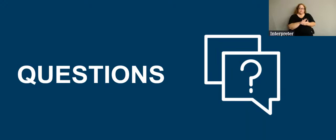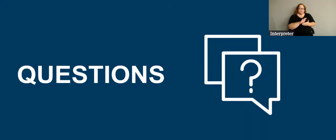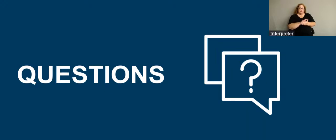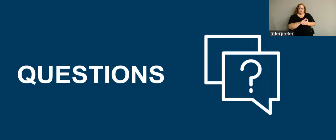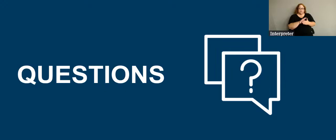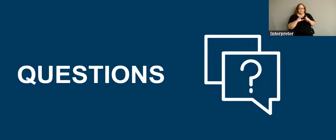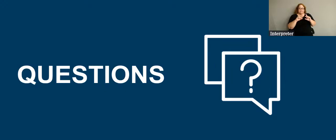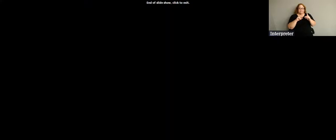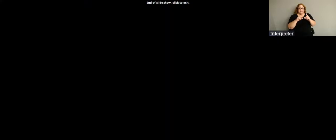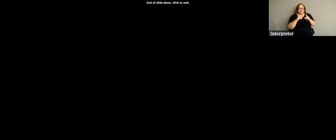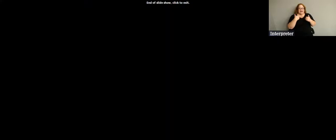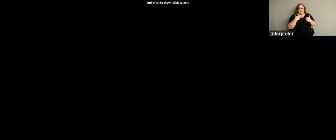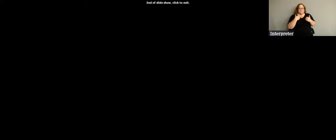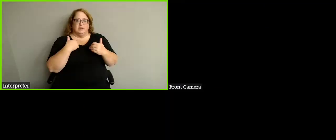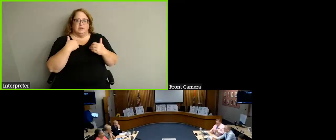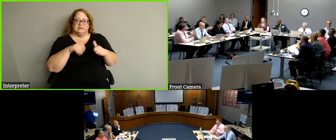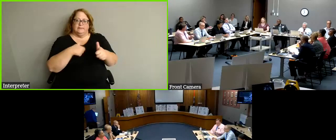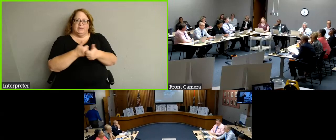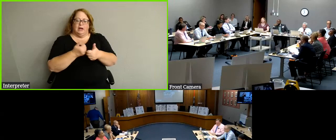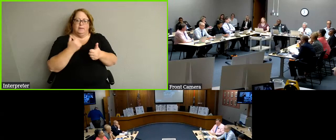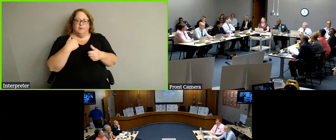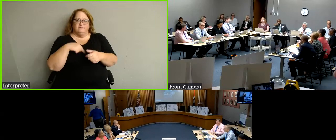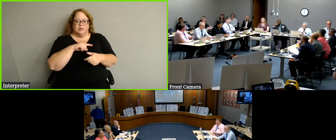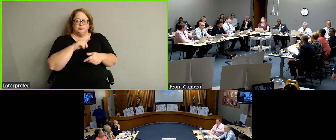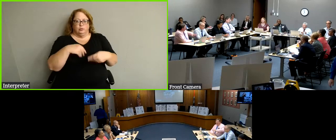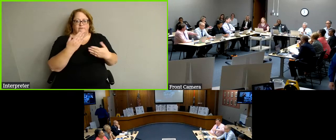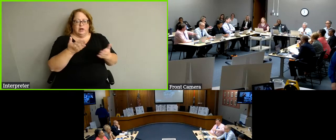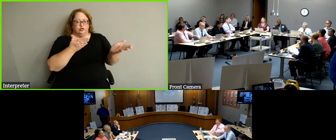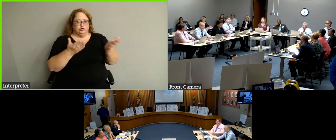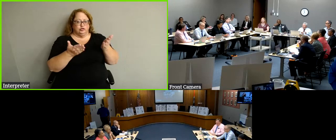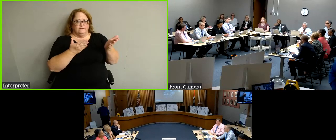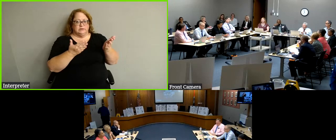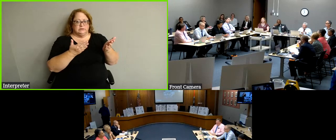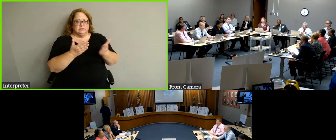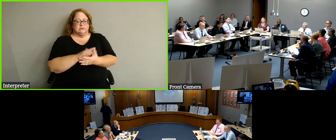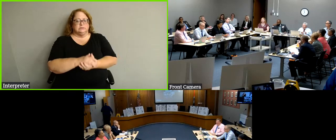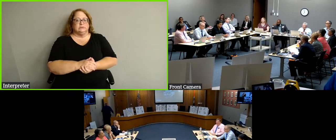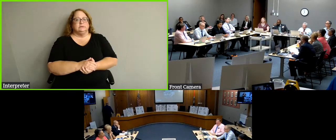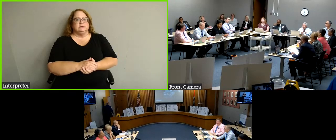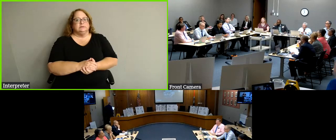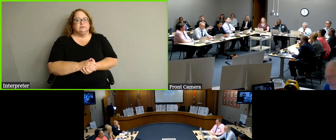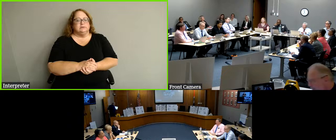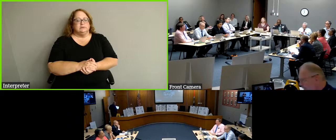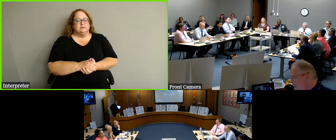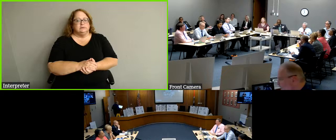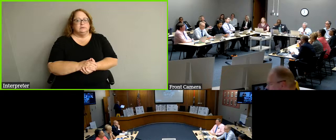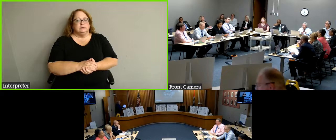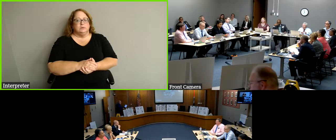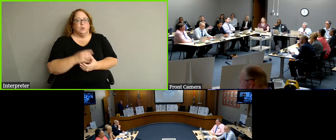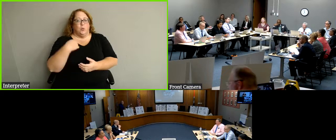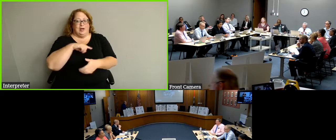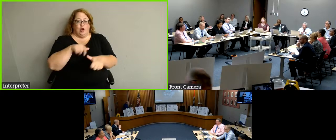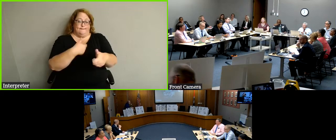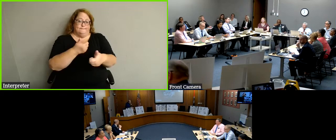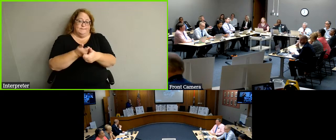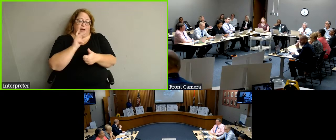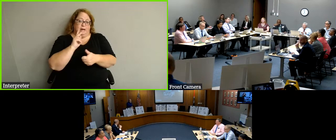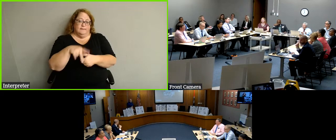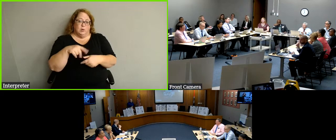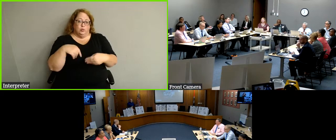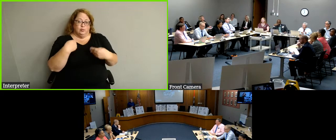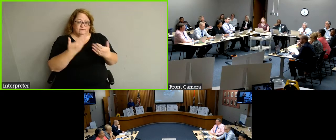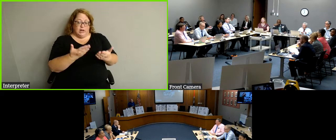to provide these services. And, I'm not sure how aware they are that, we're the backup and we're providing